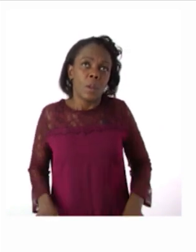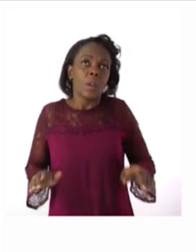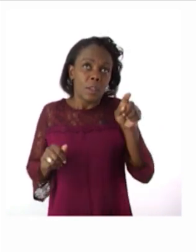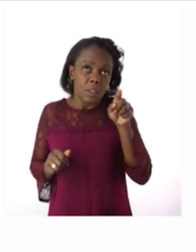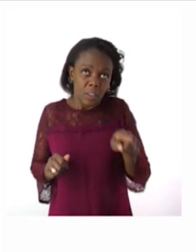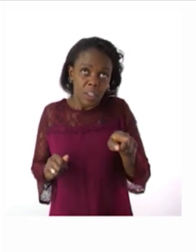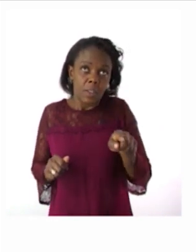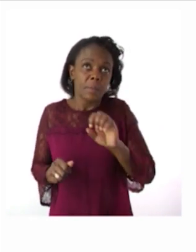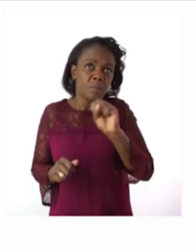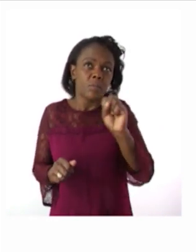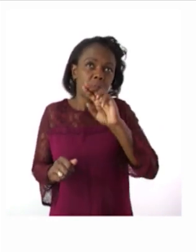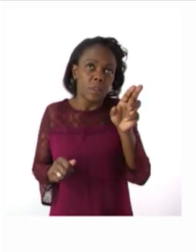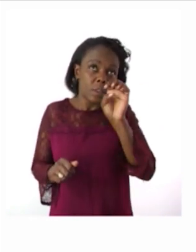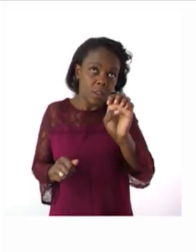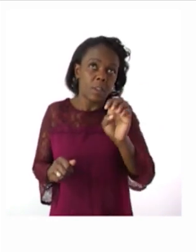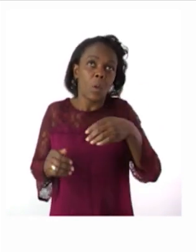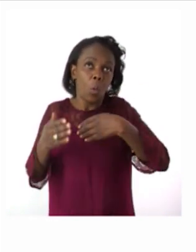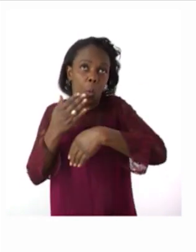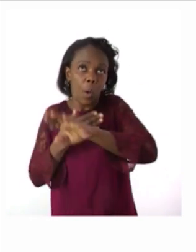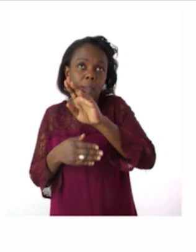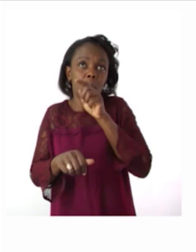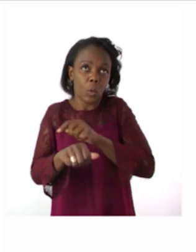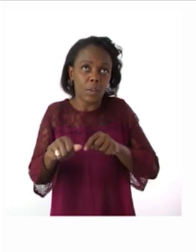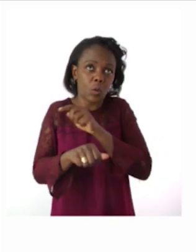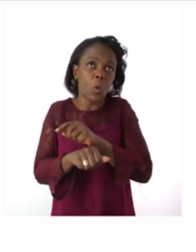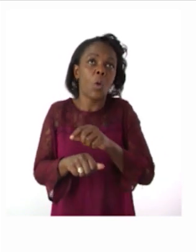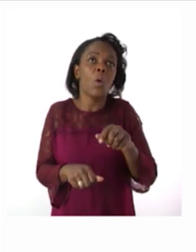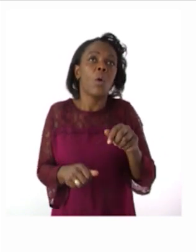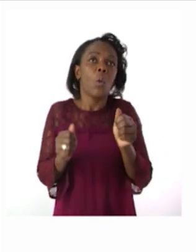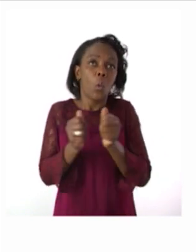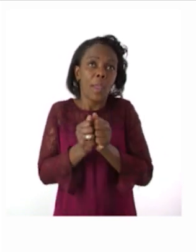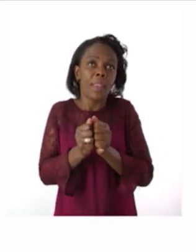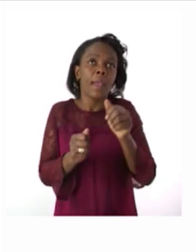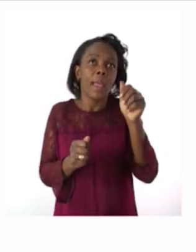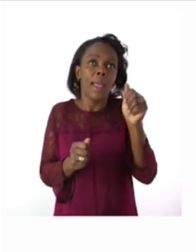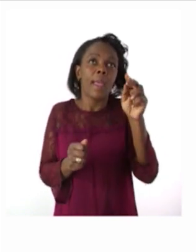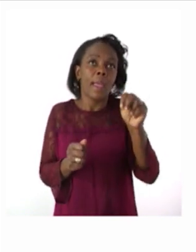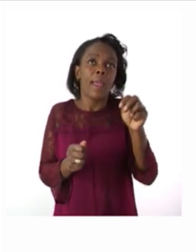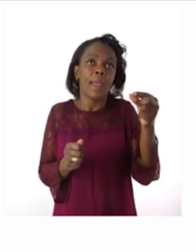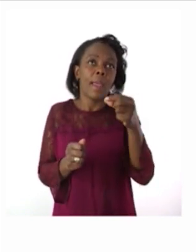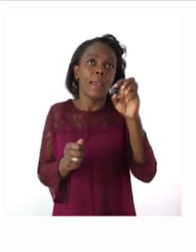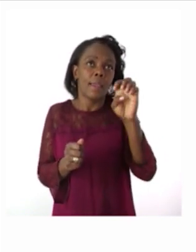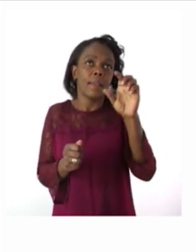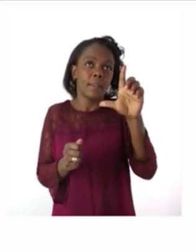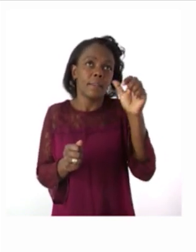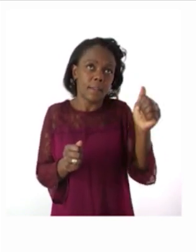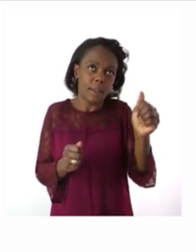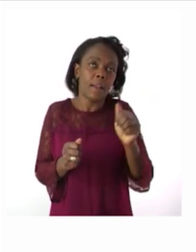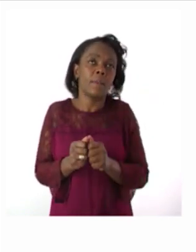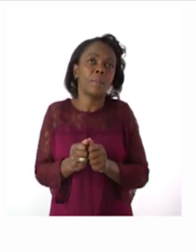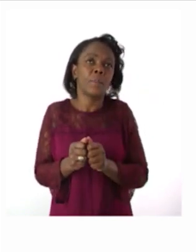the store with Angela. She went to the store with Angela.